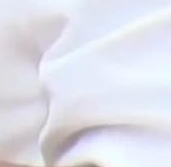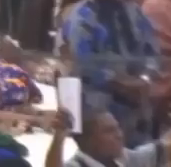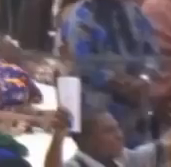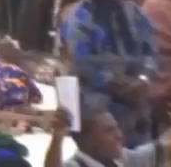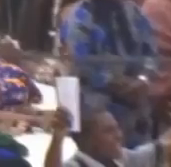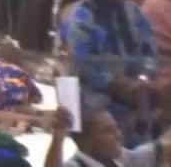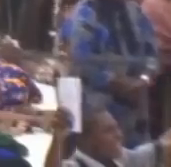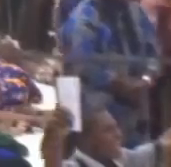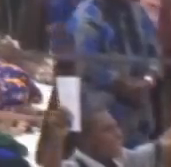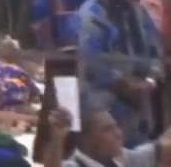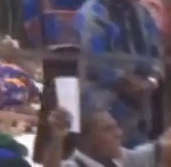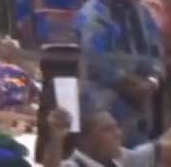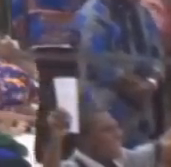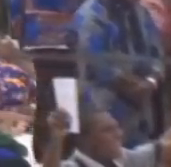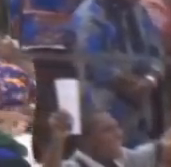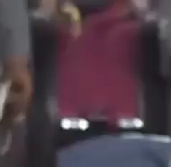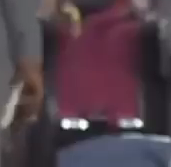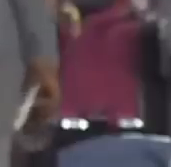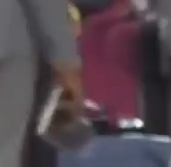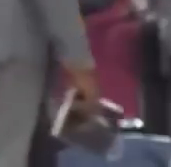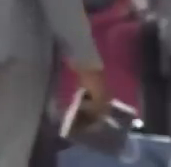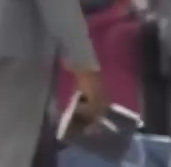Hallelujah, Father.